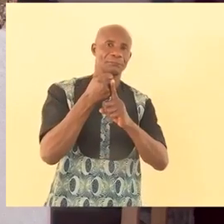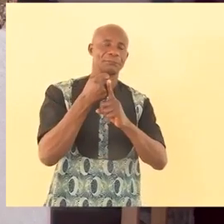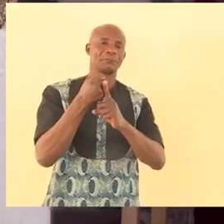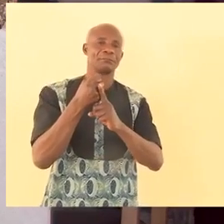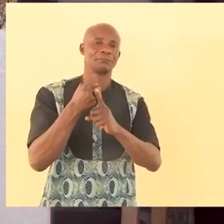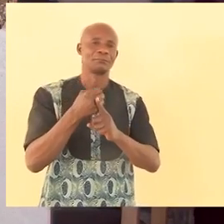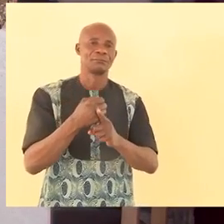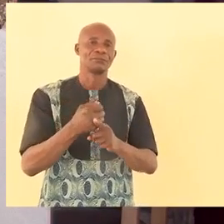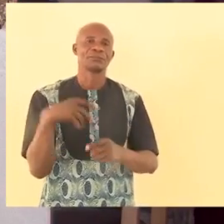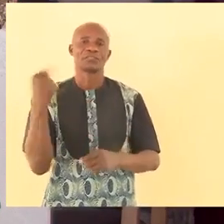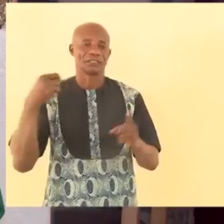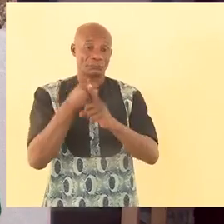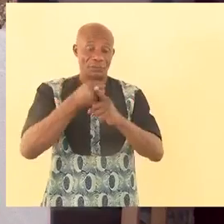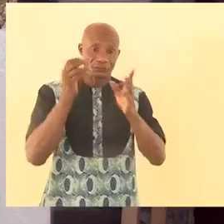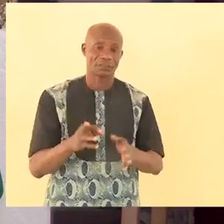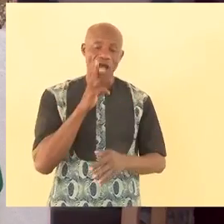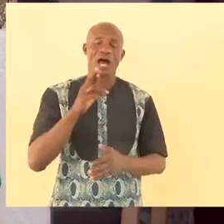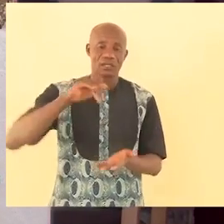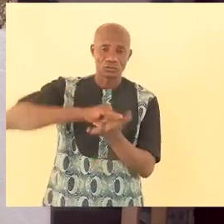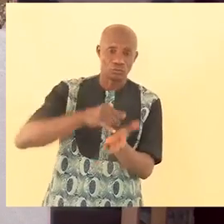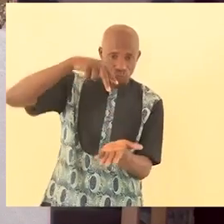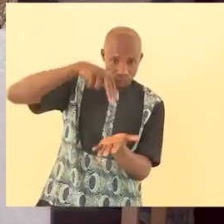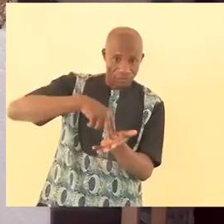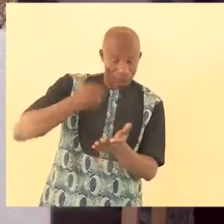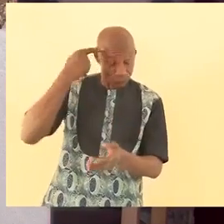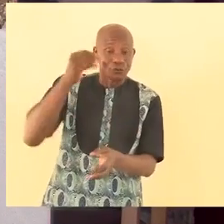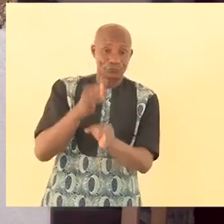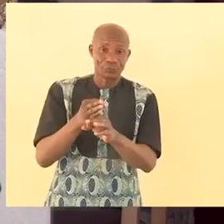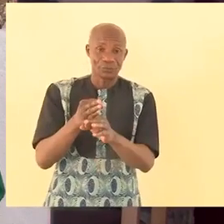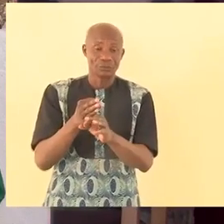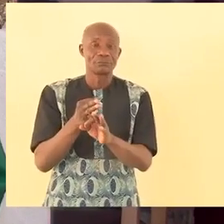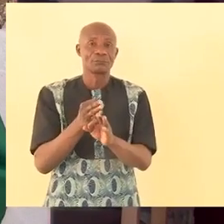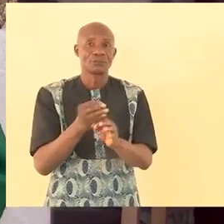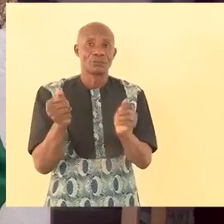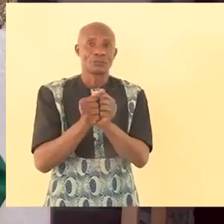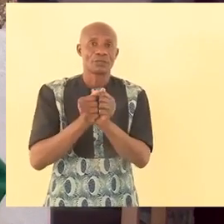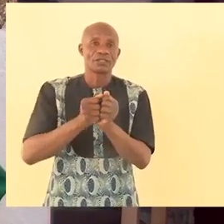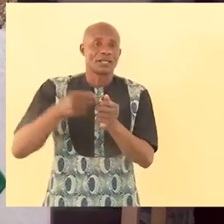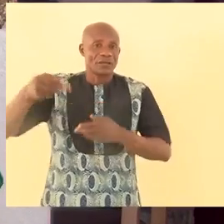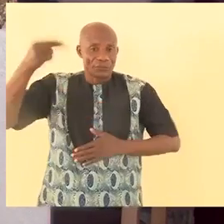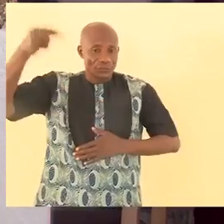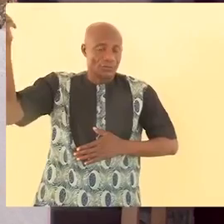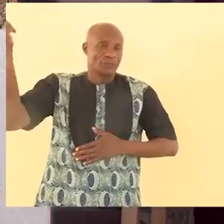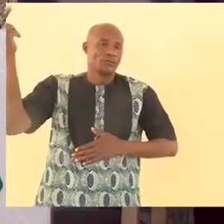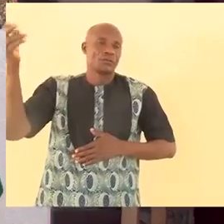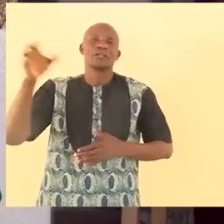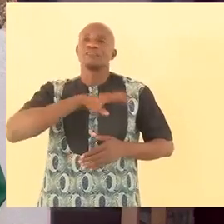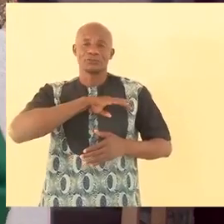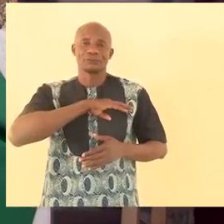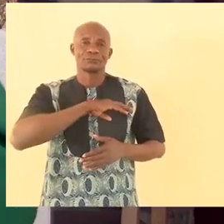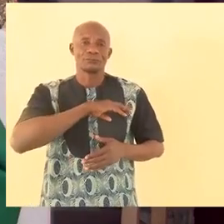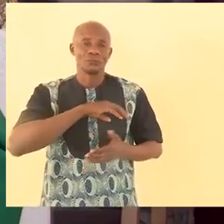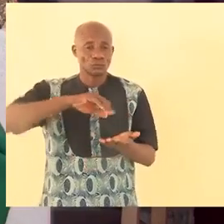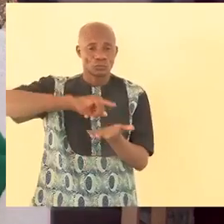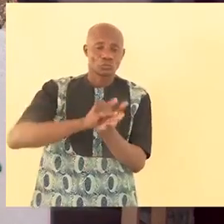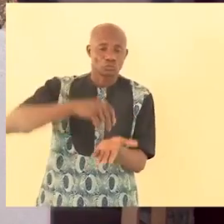Persecution. And the persecuted are those who stand for faith with heroic convictions.